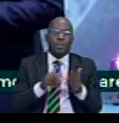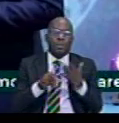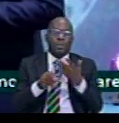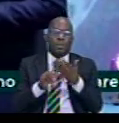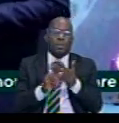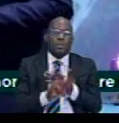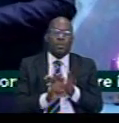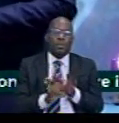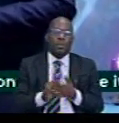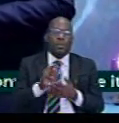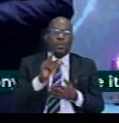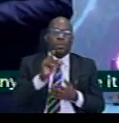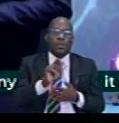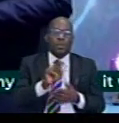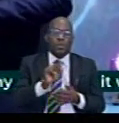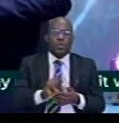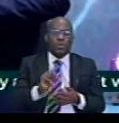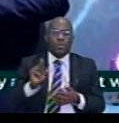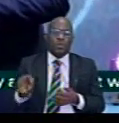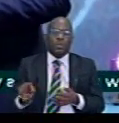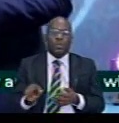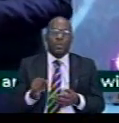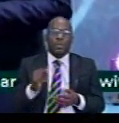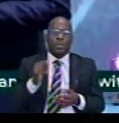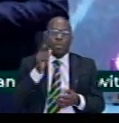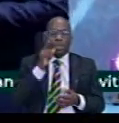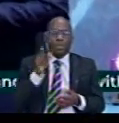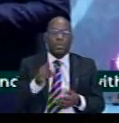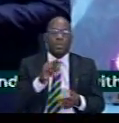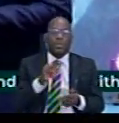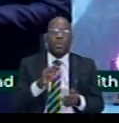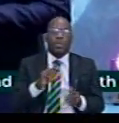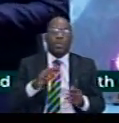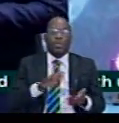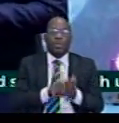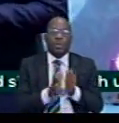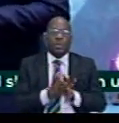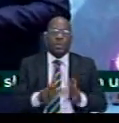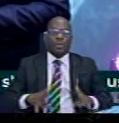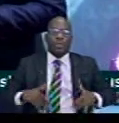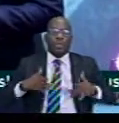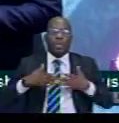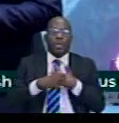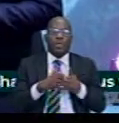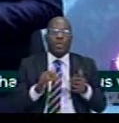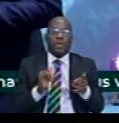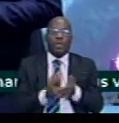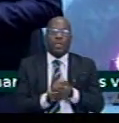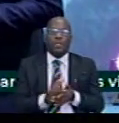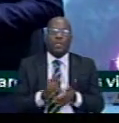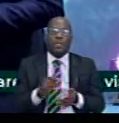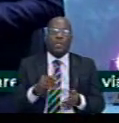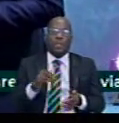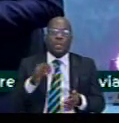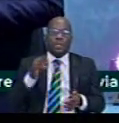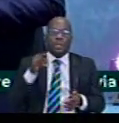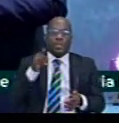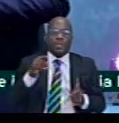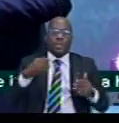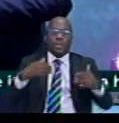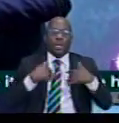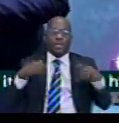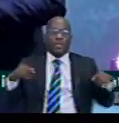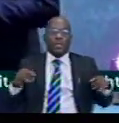sick and after that, she is reporting that she had been feeling a lot of intense pains in her stomach and she